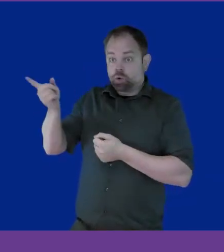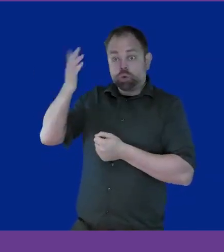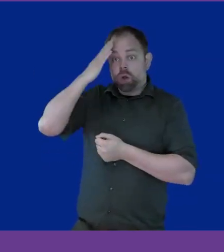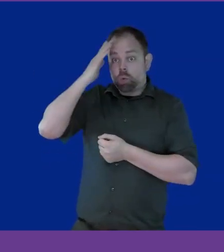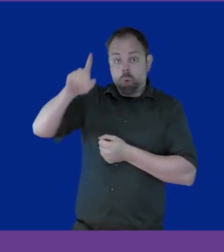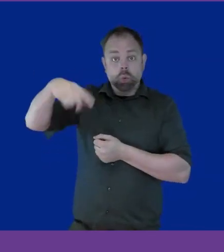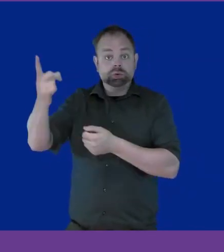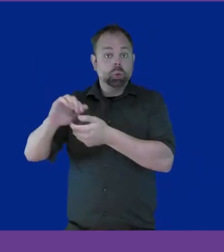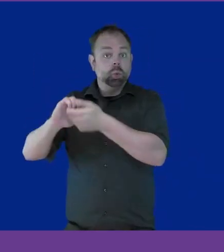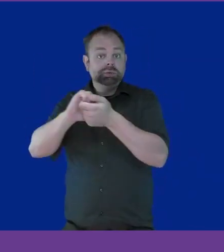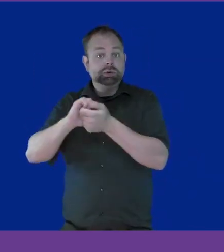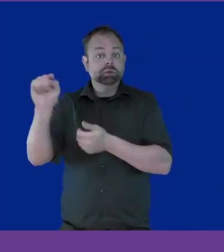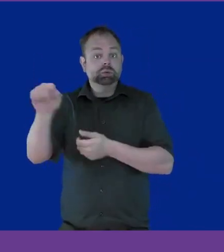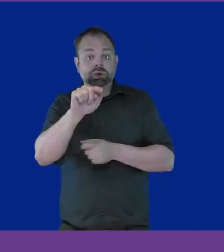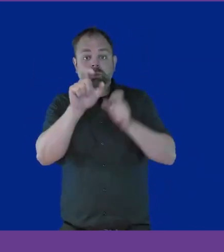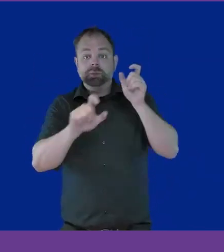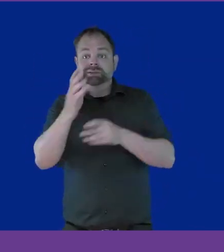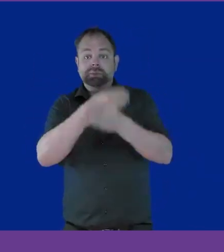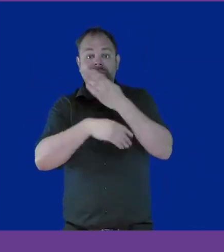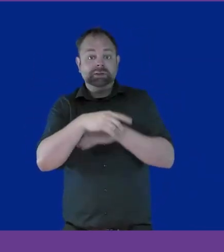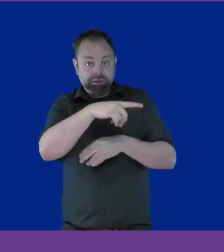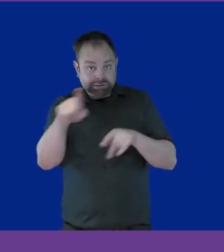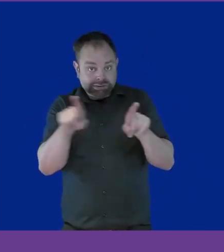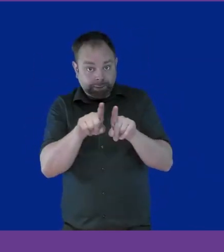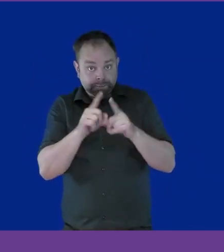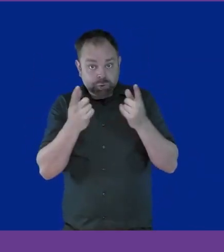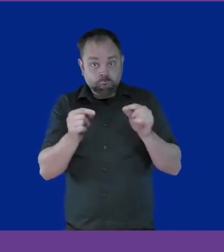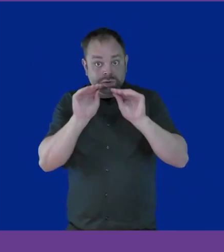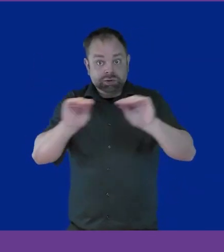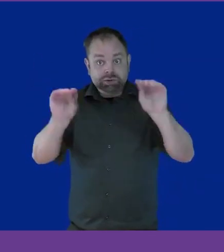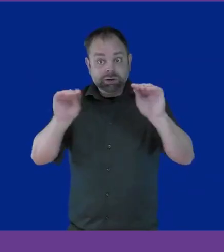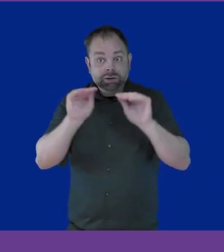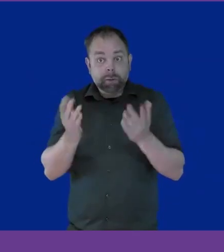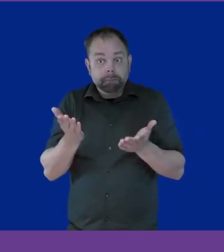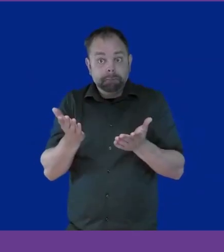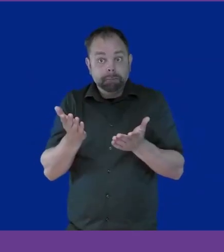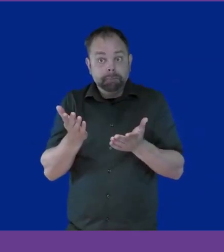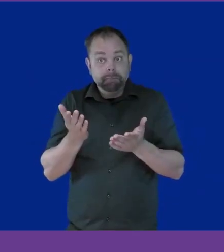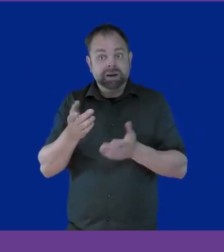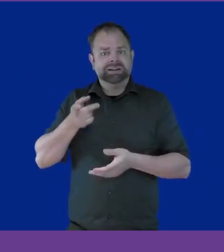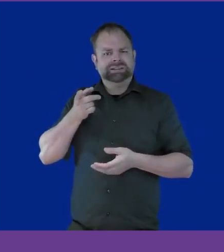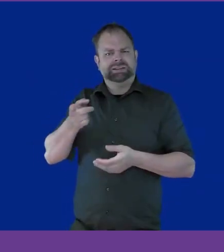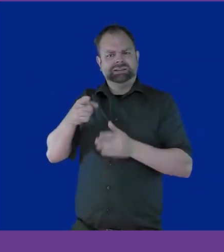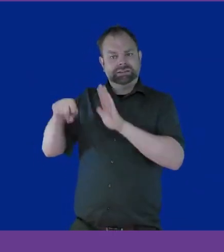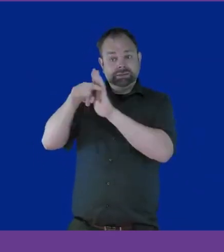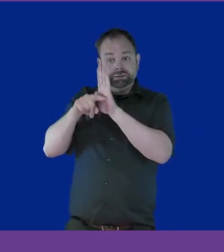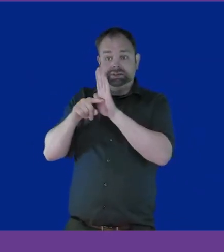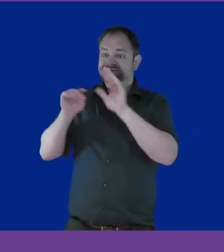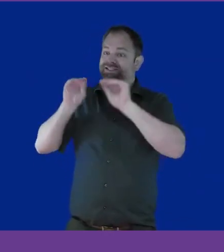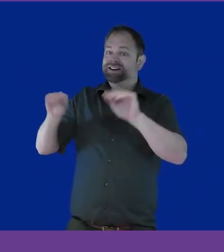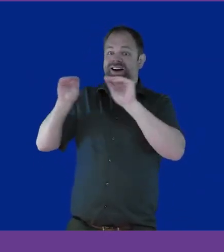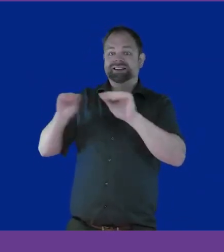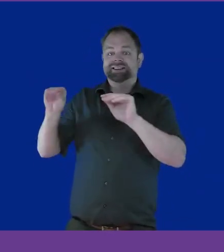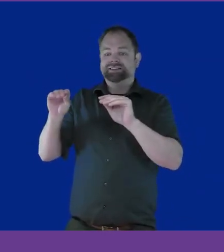up together with the banking financing sector? Or, so to say, do you still not